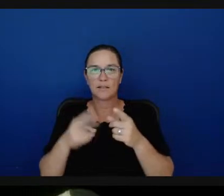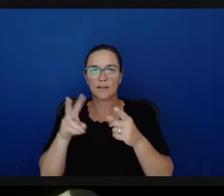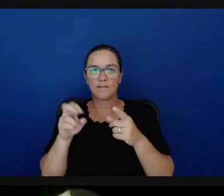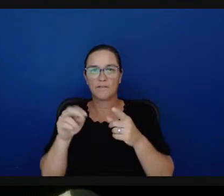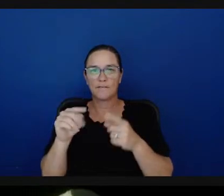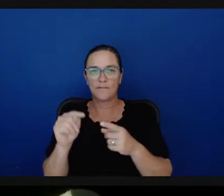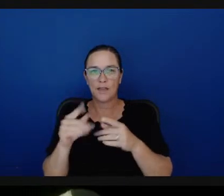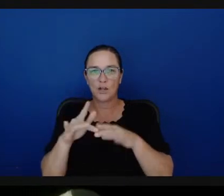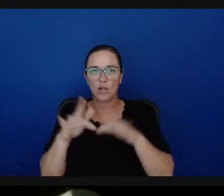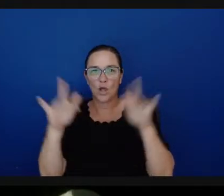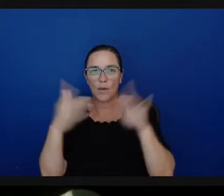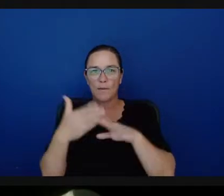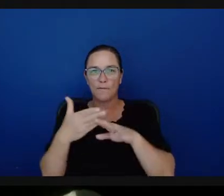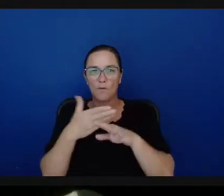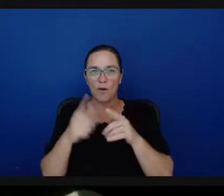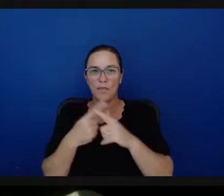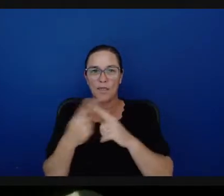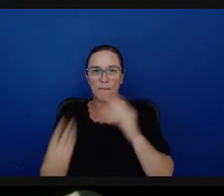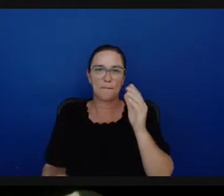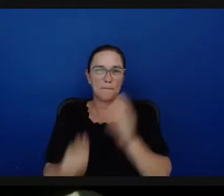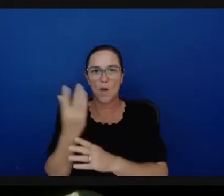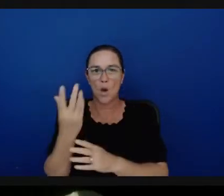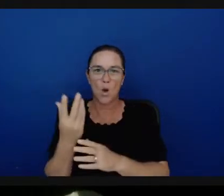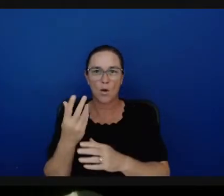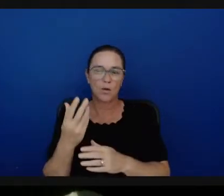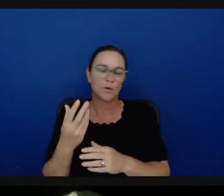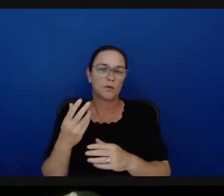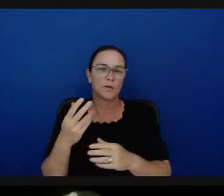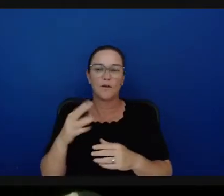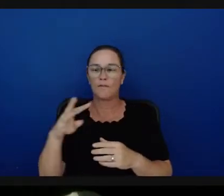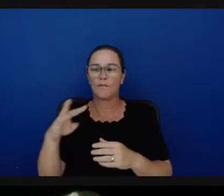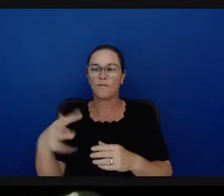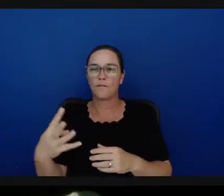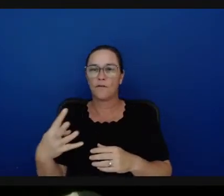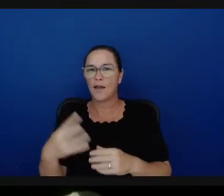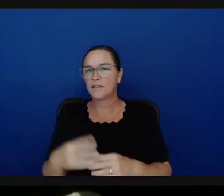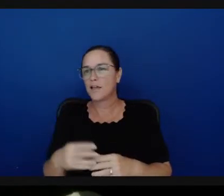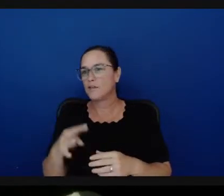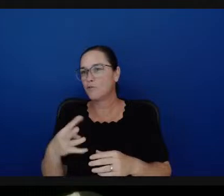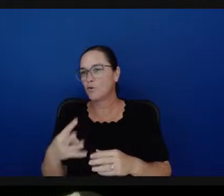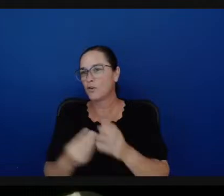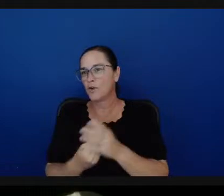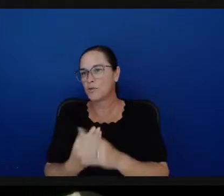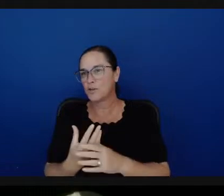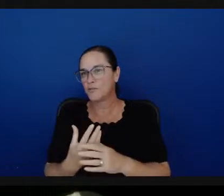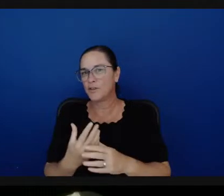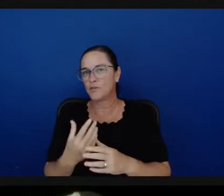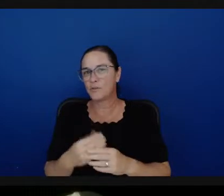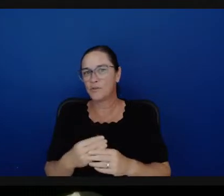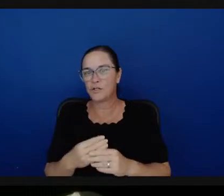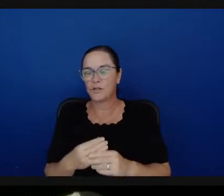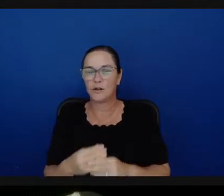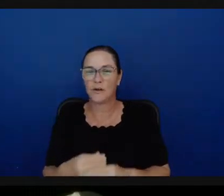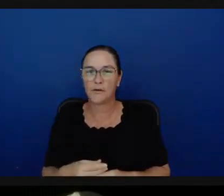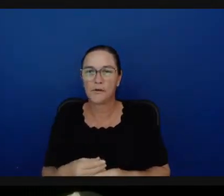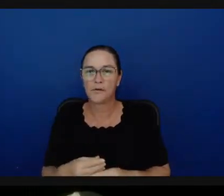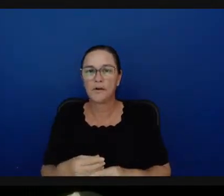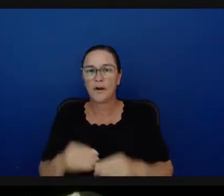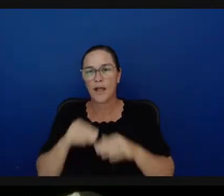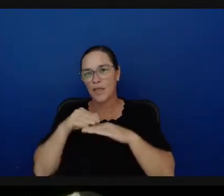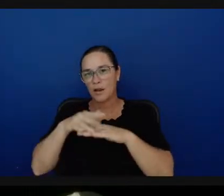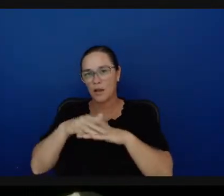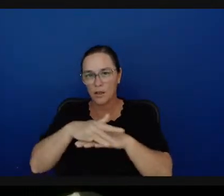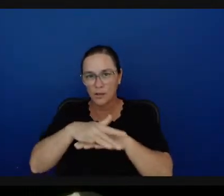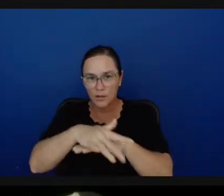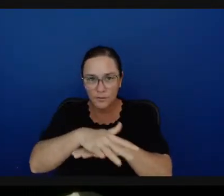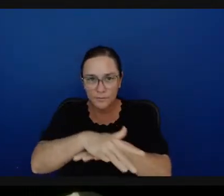before episode 4. There's episode 4 starting. It starts off in the southwest far part of the crater, but it's going to start marching across. And here we go.